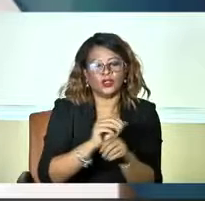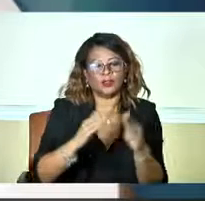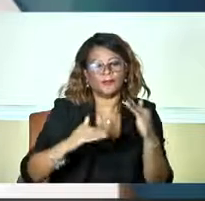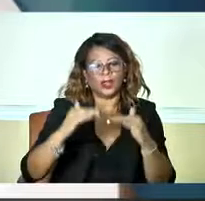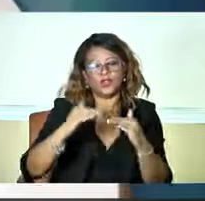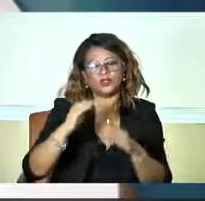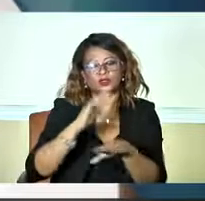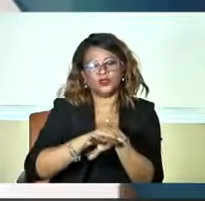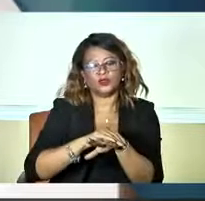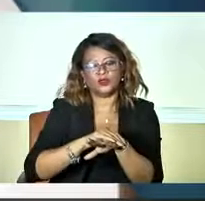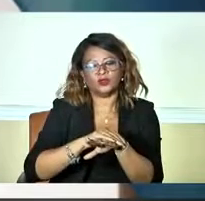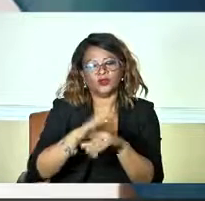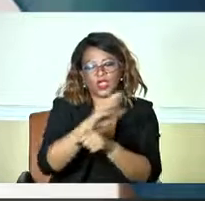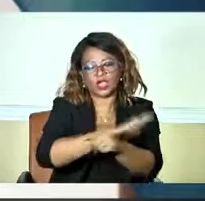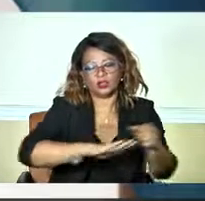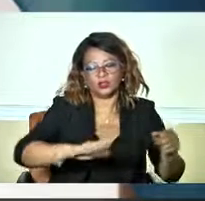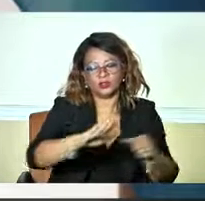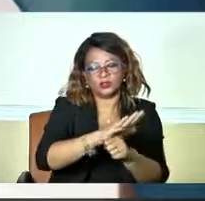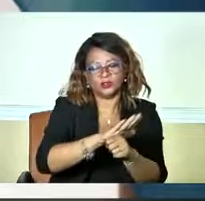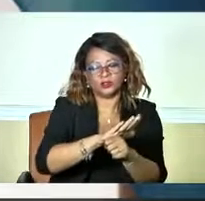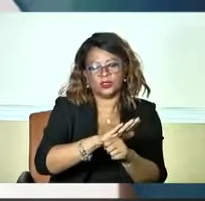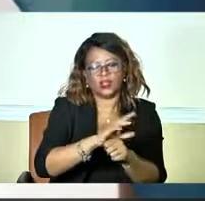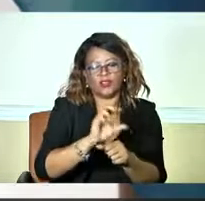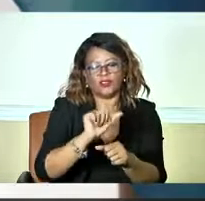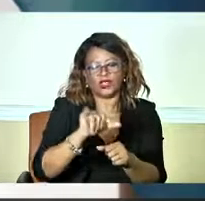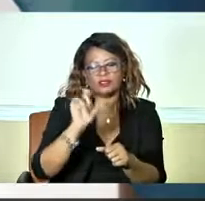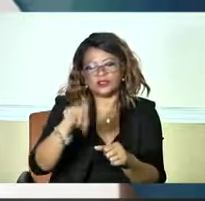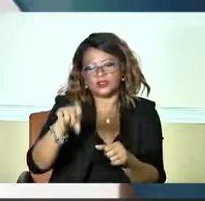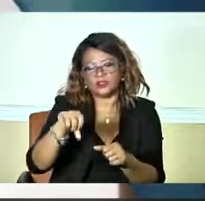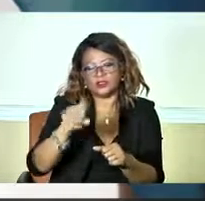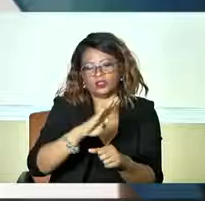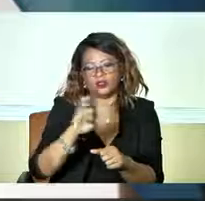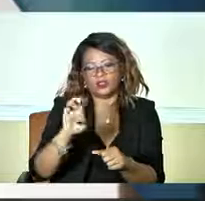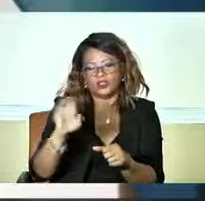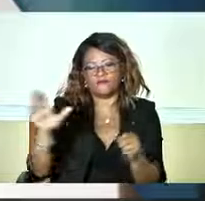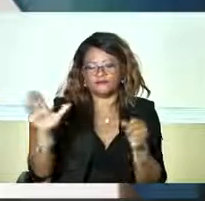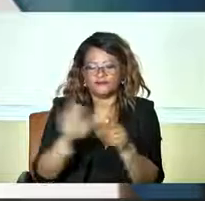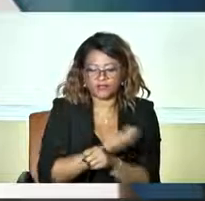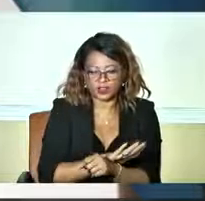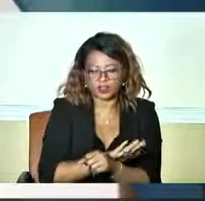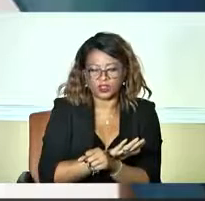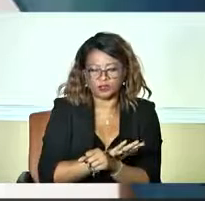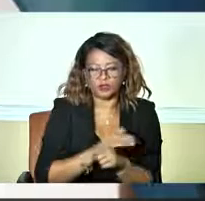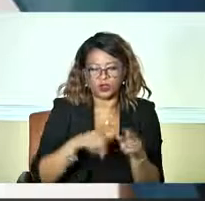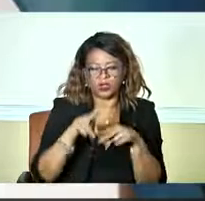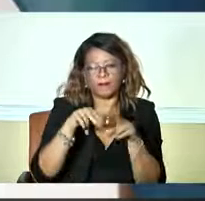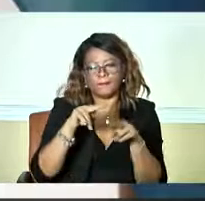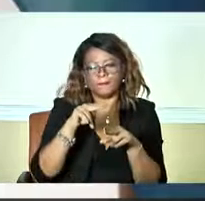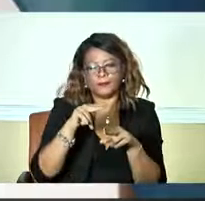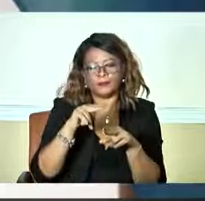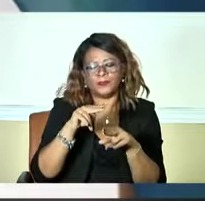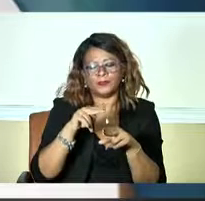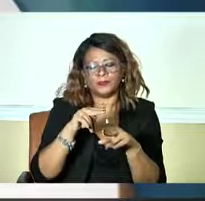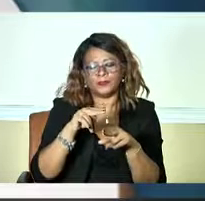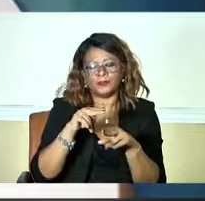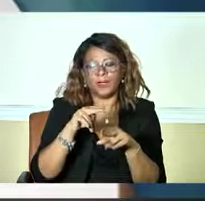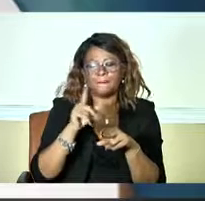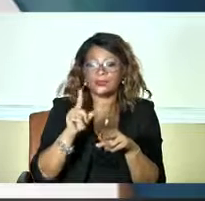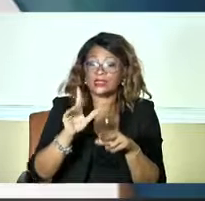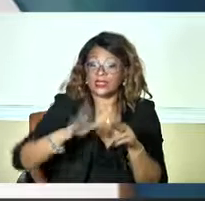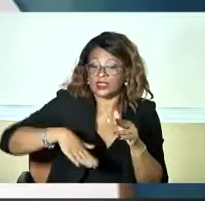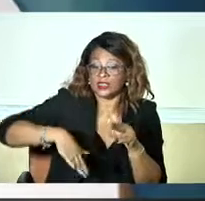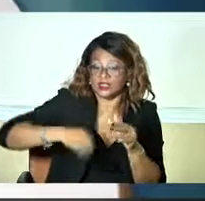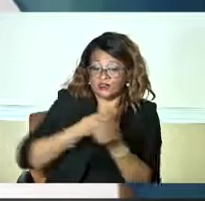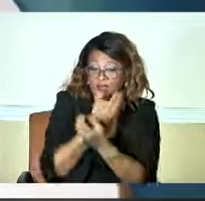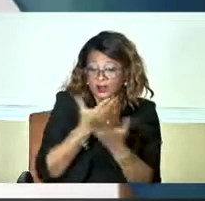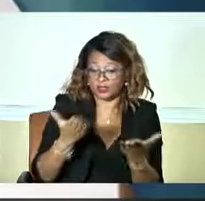of those areas that need to be fully brought up to speed. But the latest